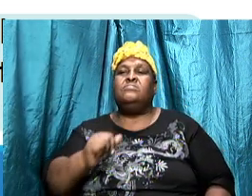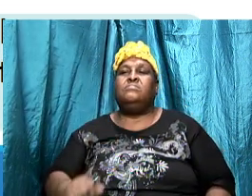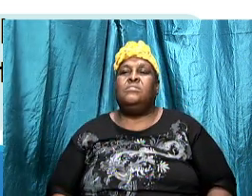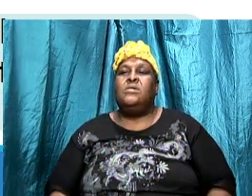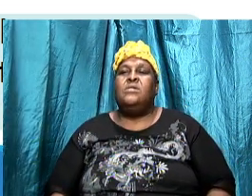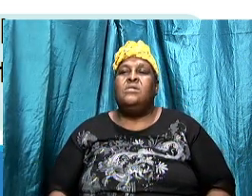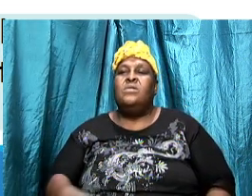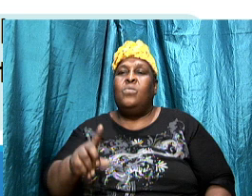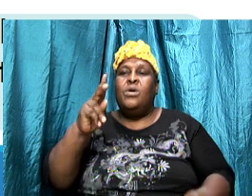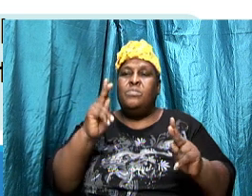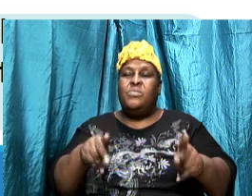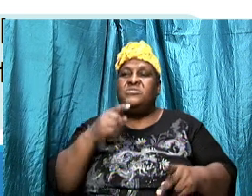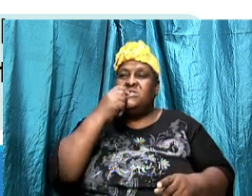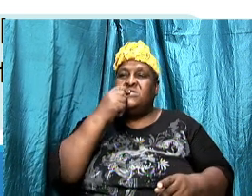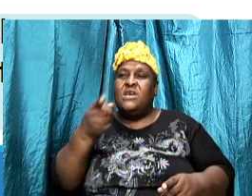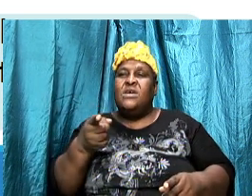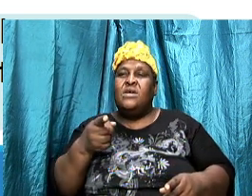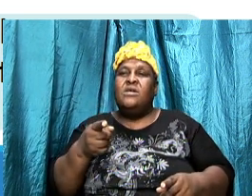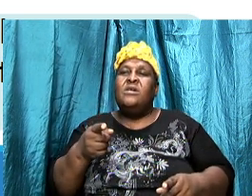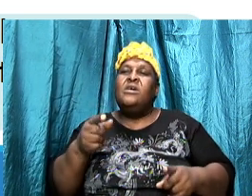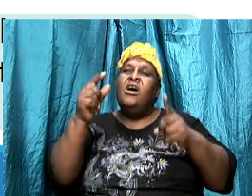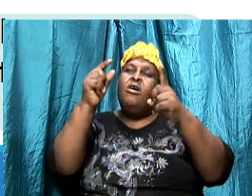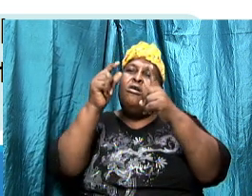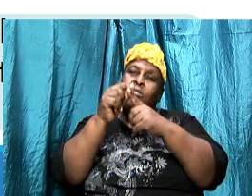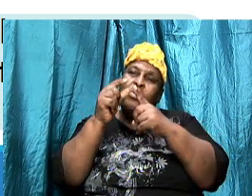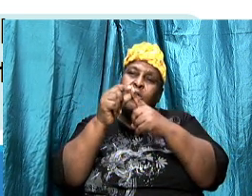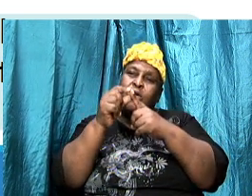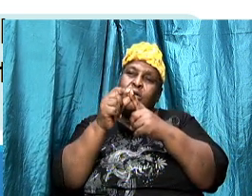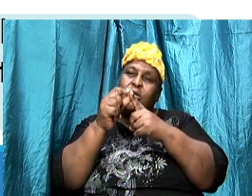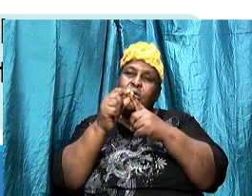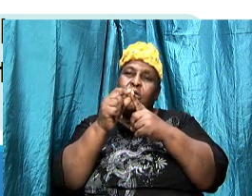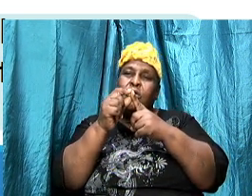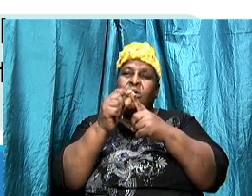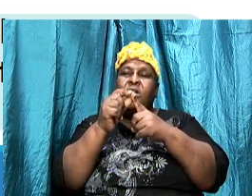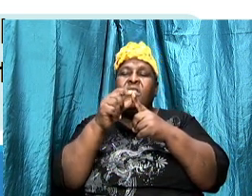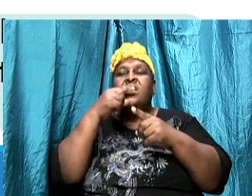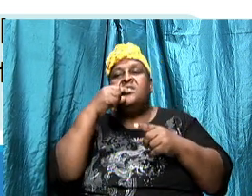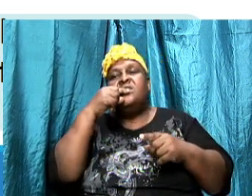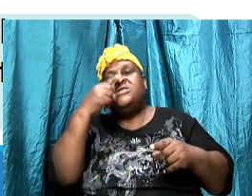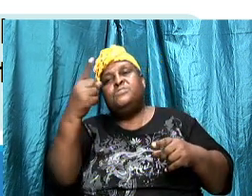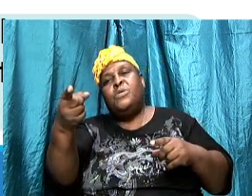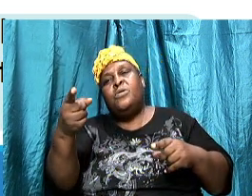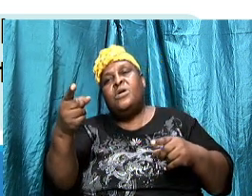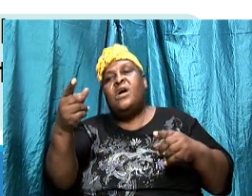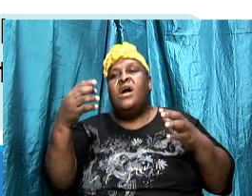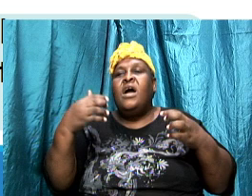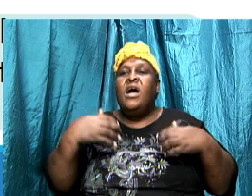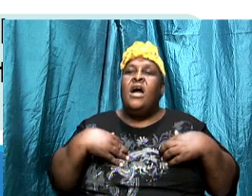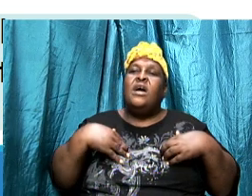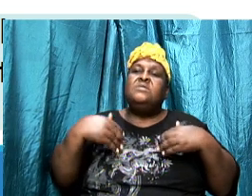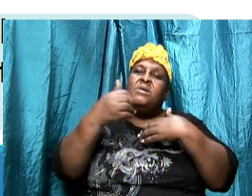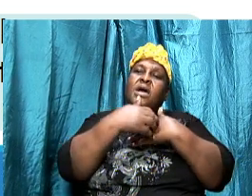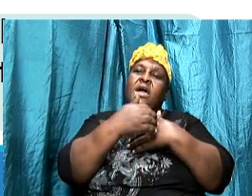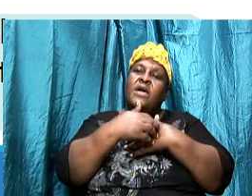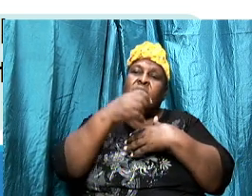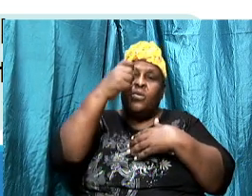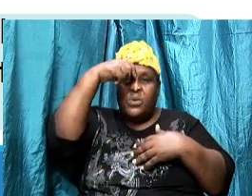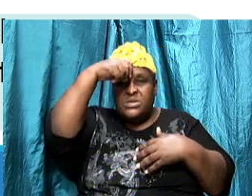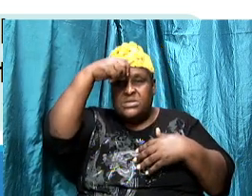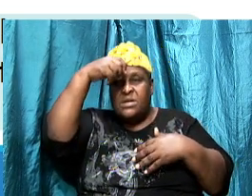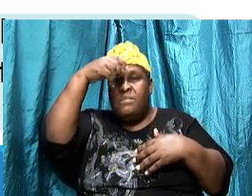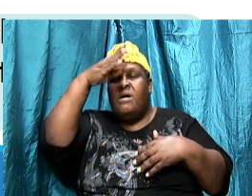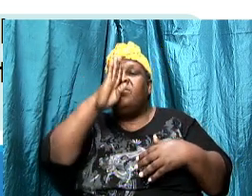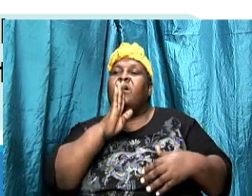one person put it this way, it is a word that is spoken that has behind it the wisdom